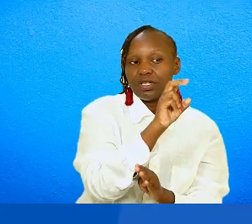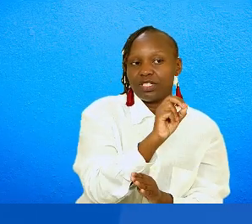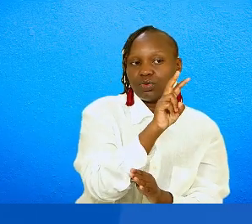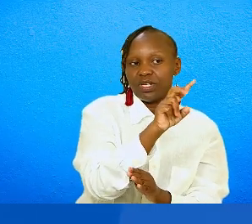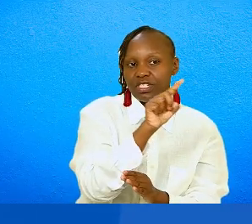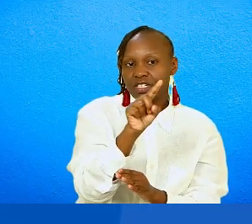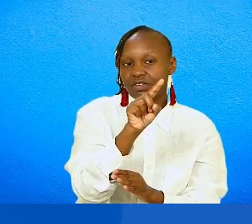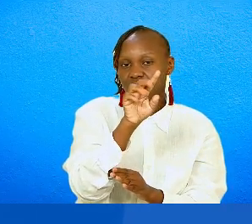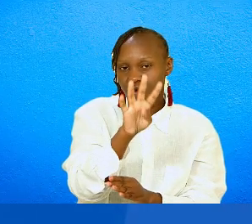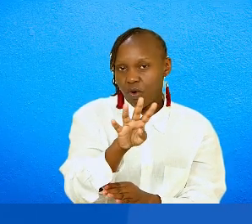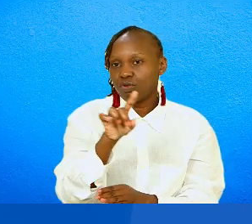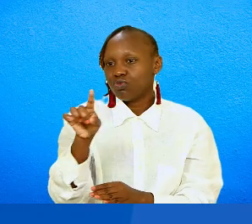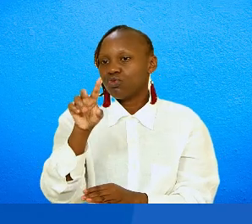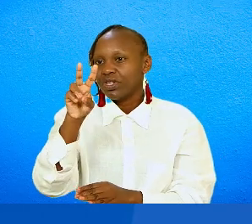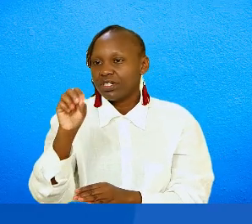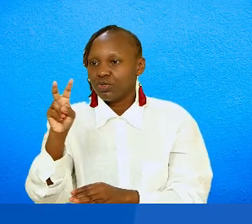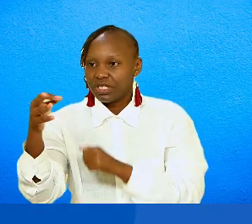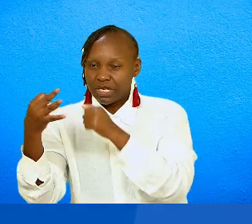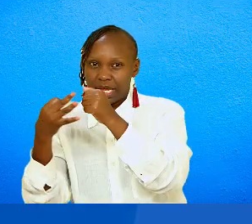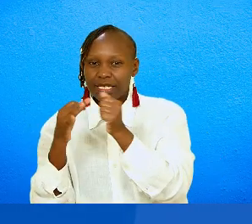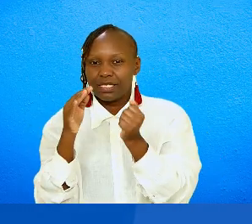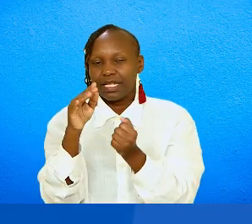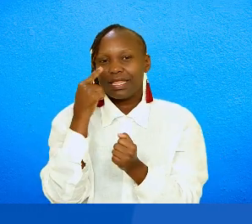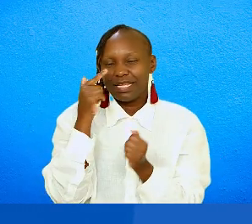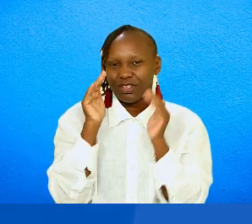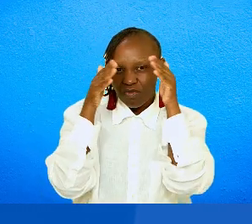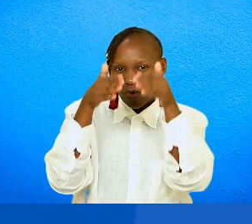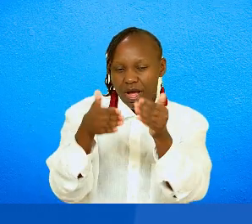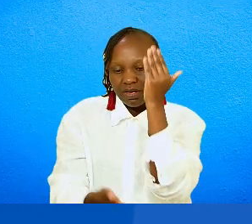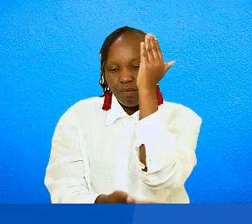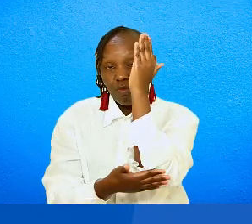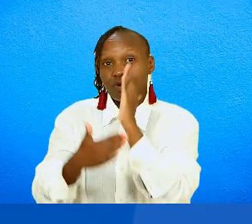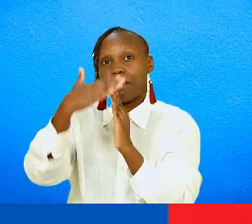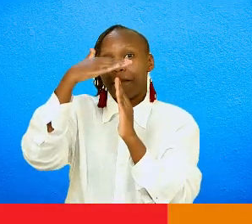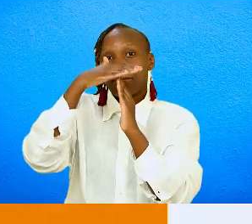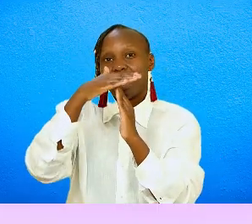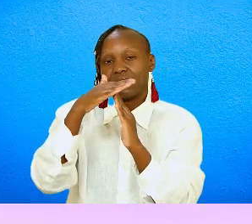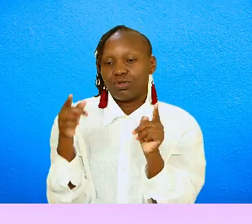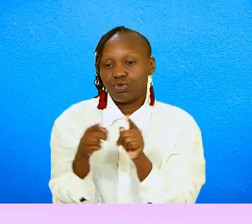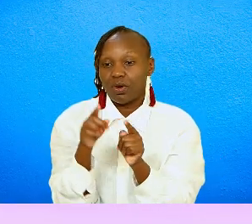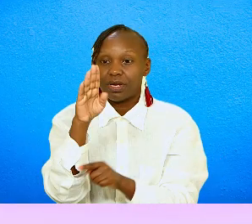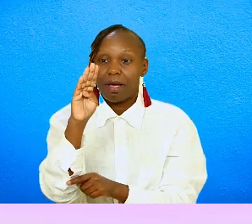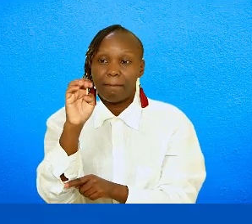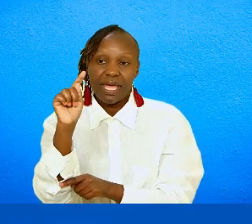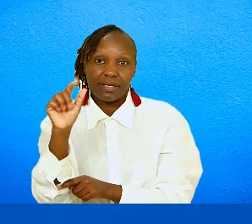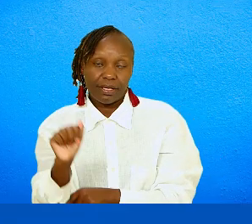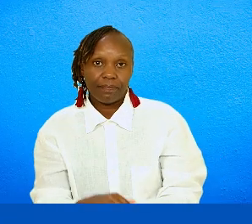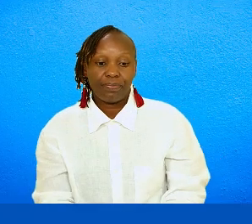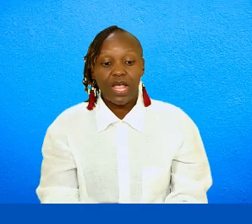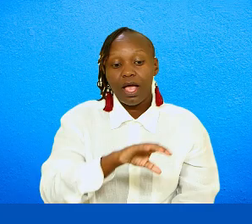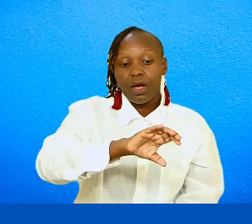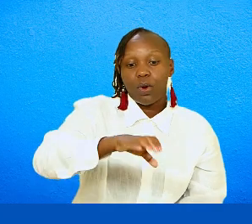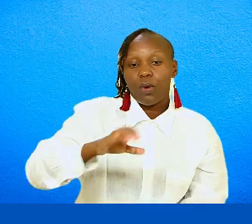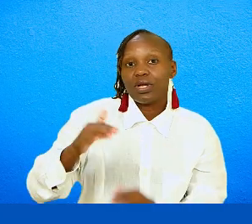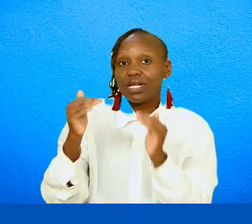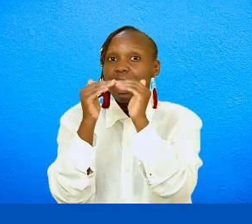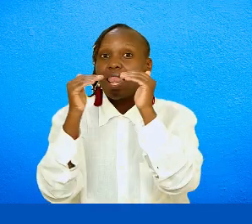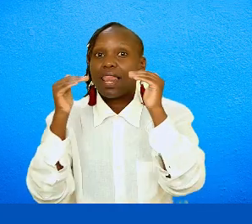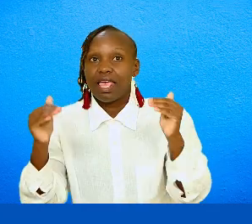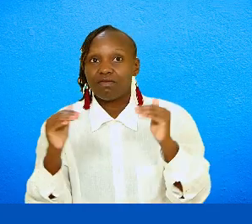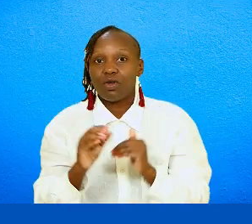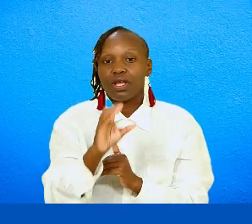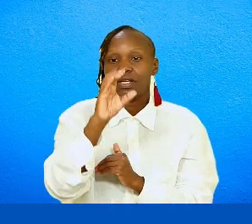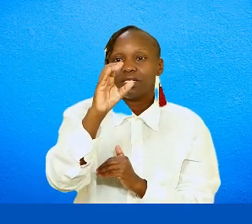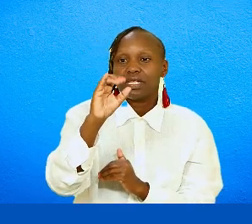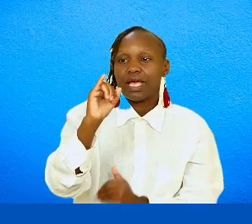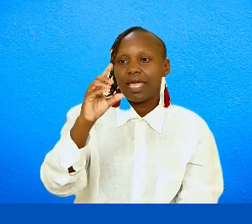2028 and is based on the Bottom-Up Economic Transformation Agenda, or BETA for short. At the county level, County Integrated Development